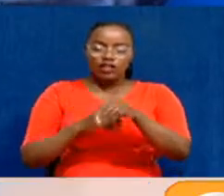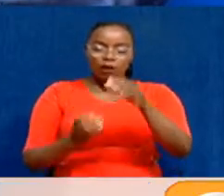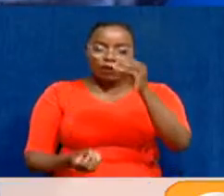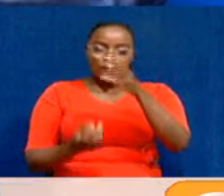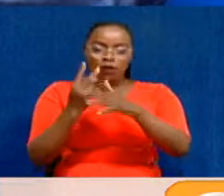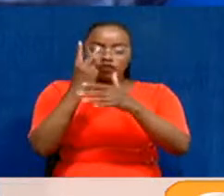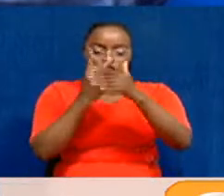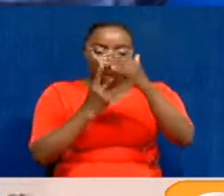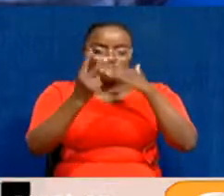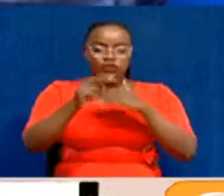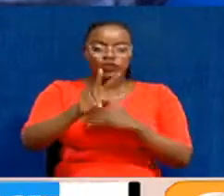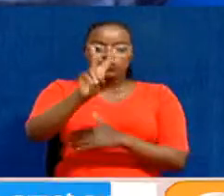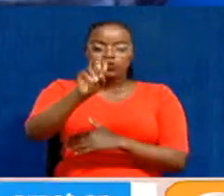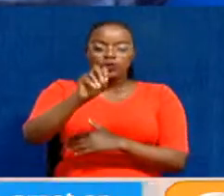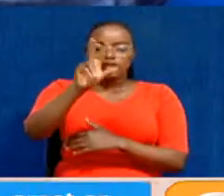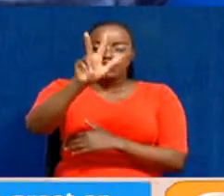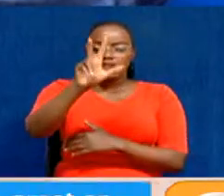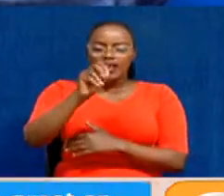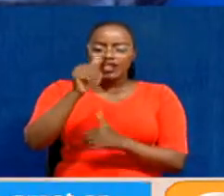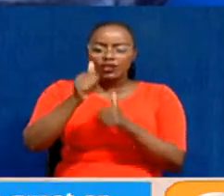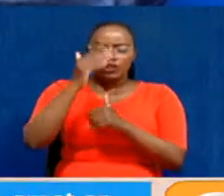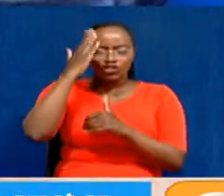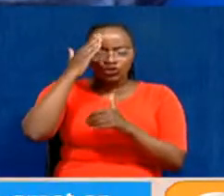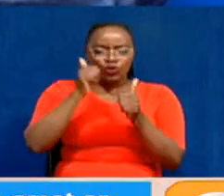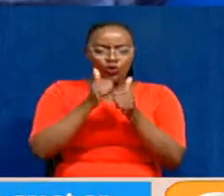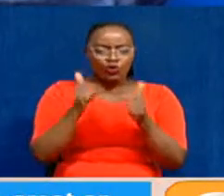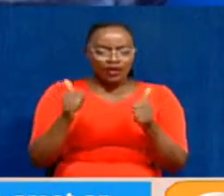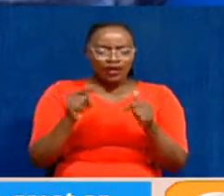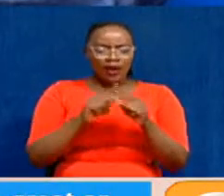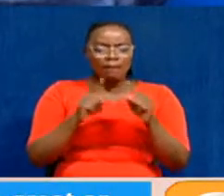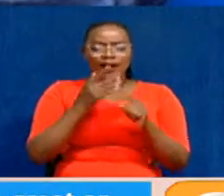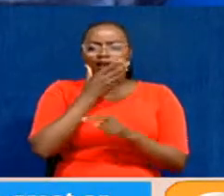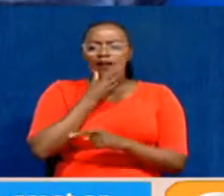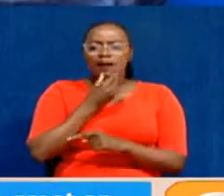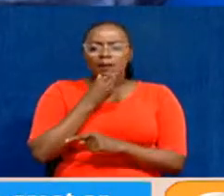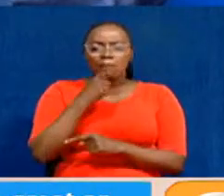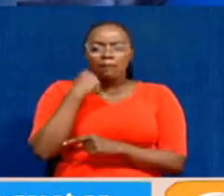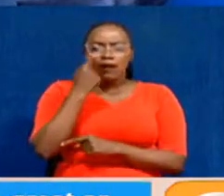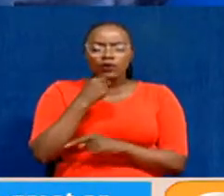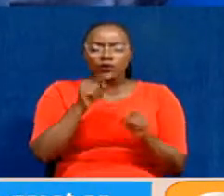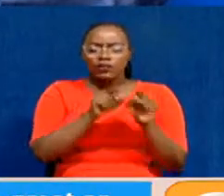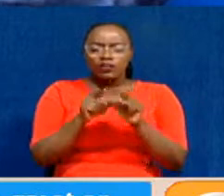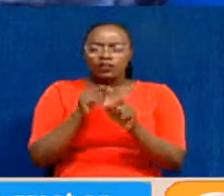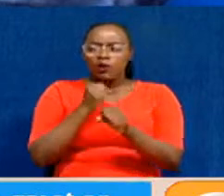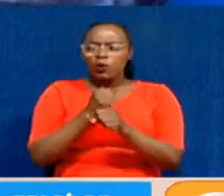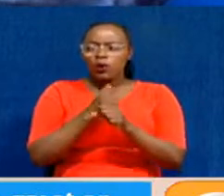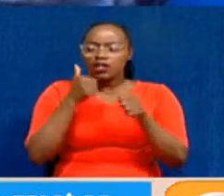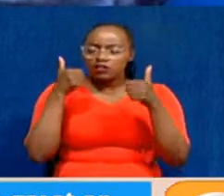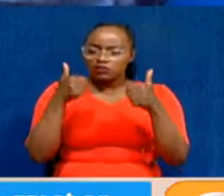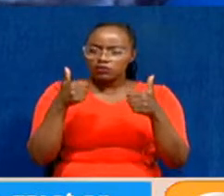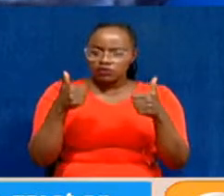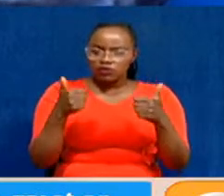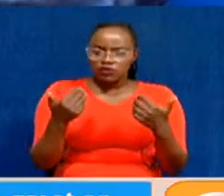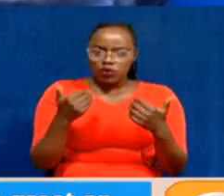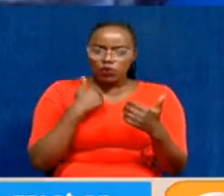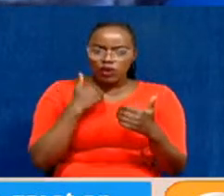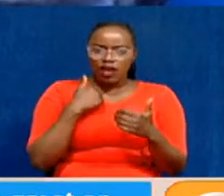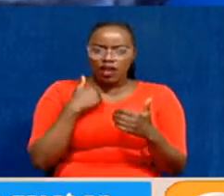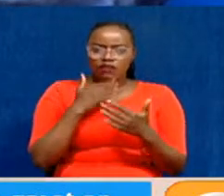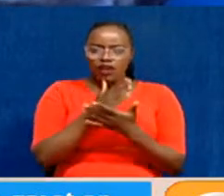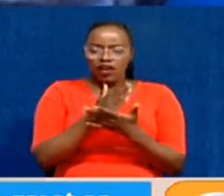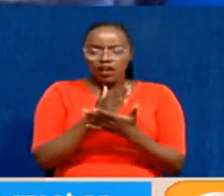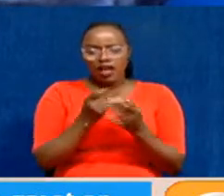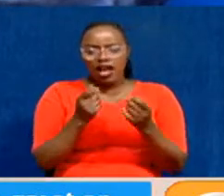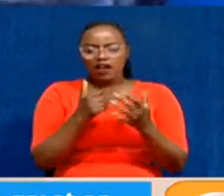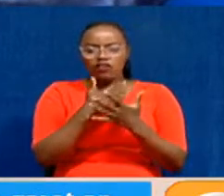now Vision 2030 as we know it. But, for a man who... So well, there are, of course, a number